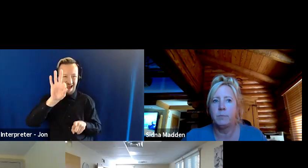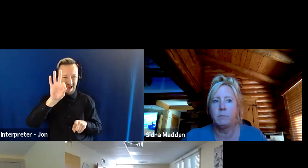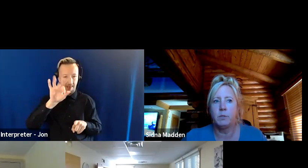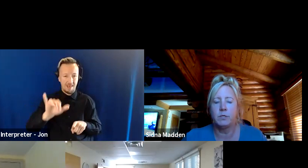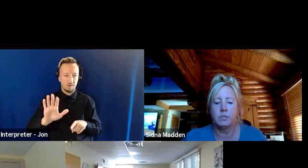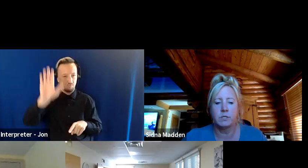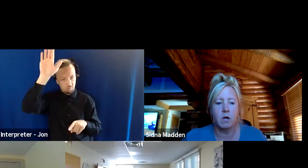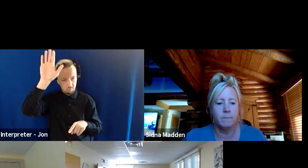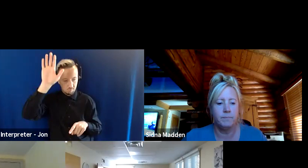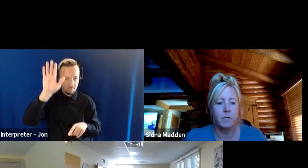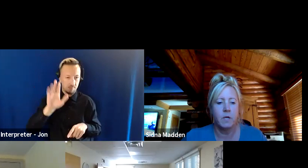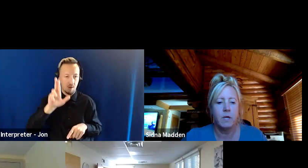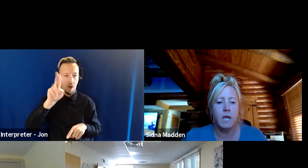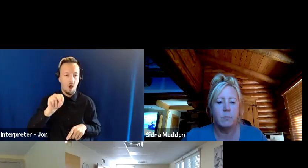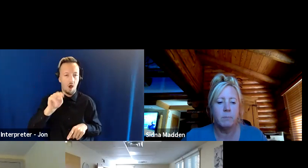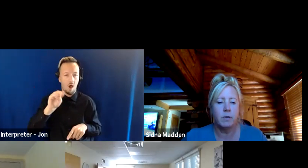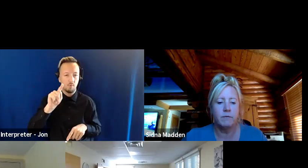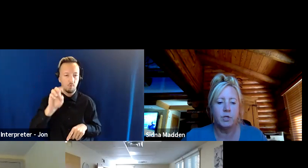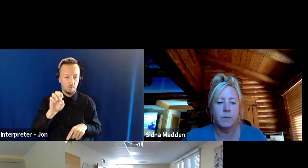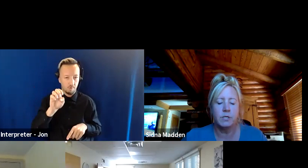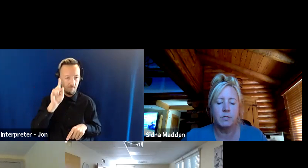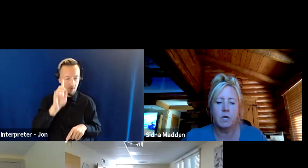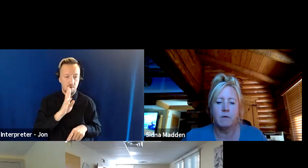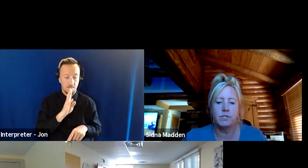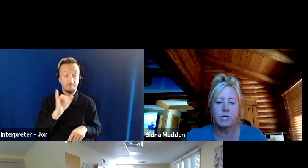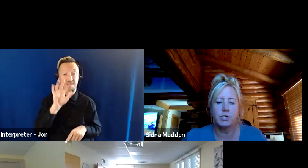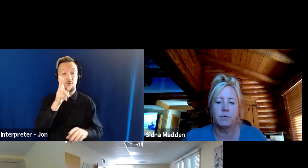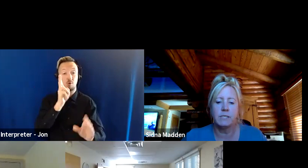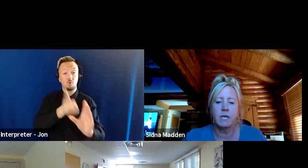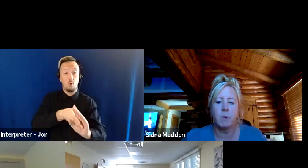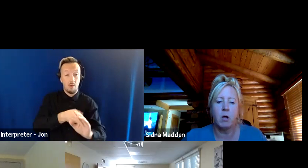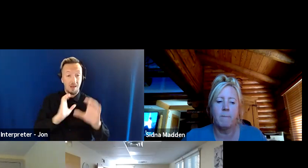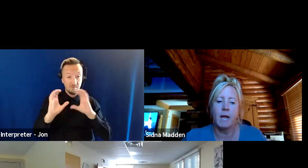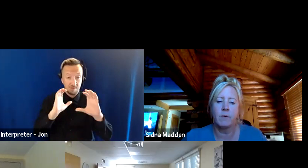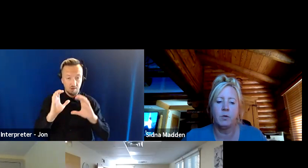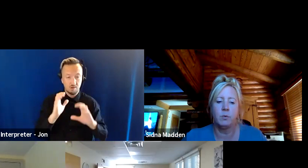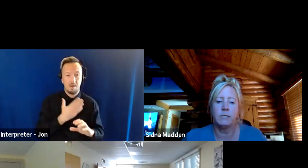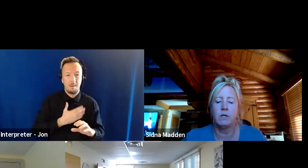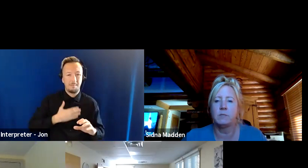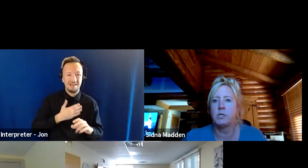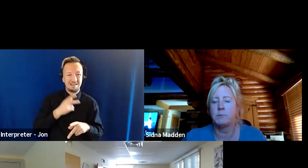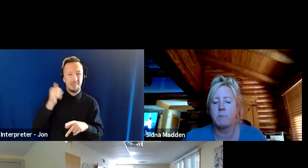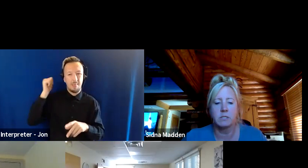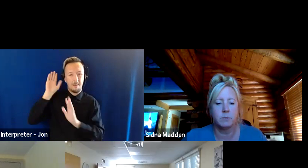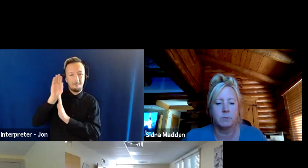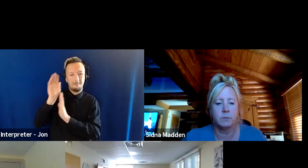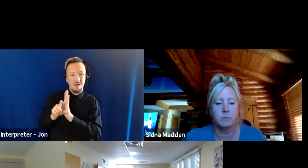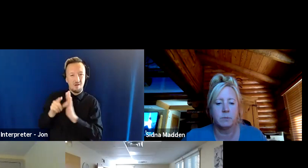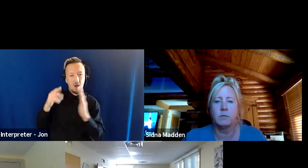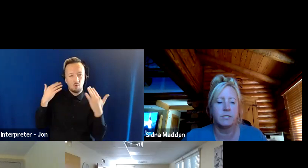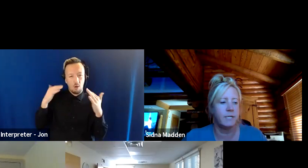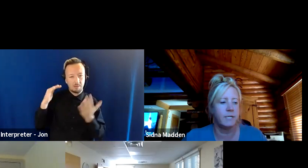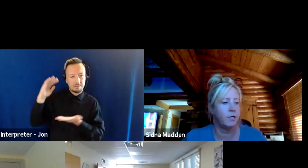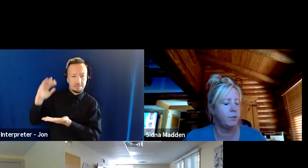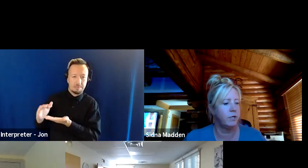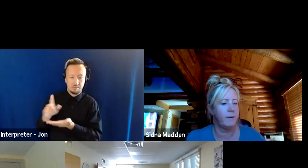then you'll be unmuted to talk. And remember, if you join into the conversation, please keep all background noise down as much as possible. That will allow